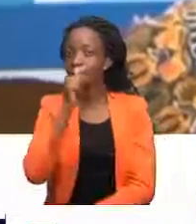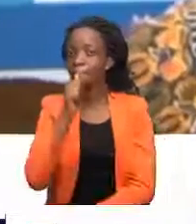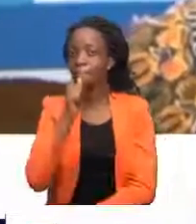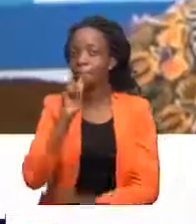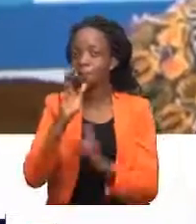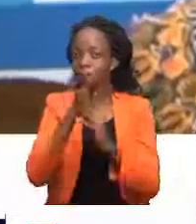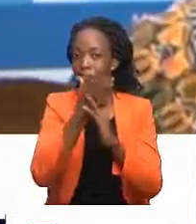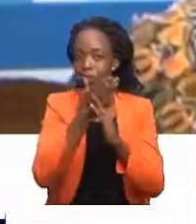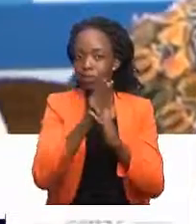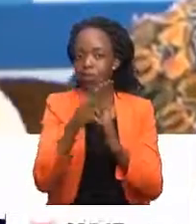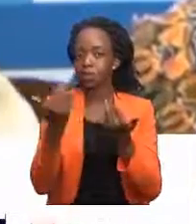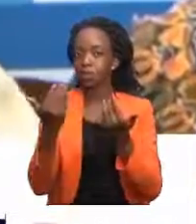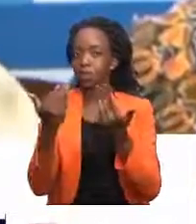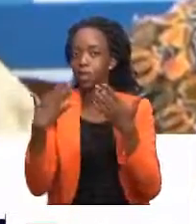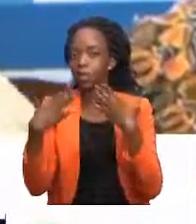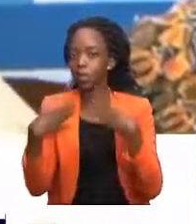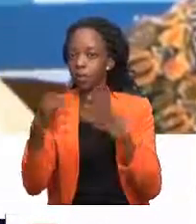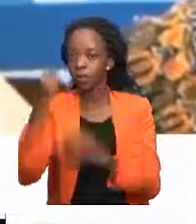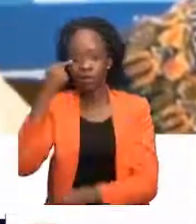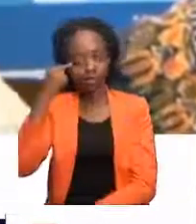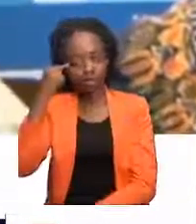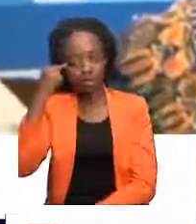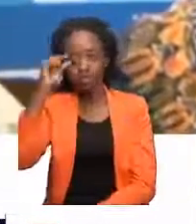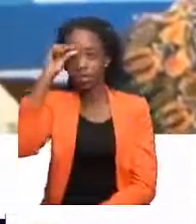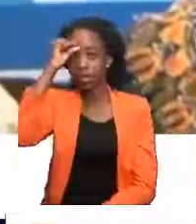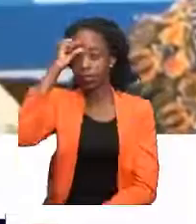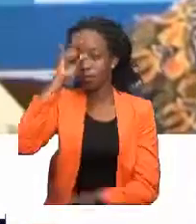between Kenyan government and Chinese government.